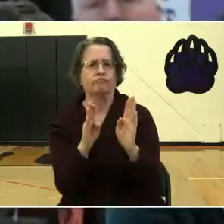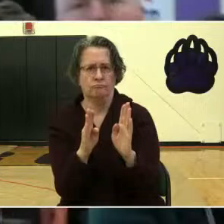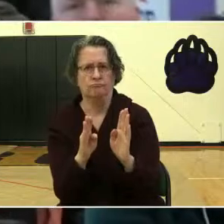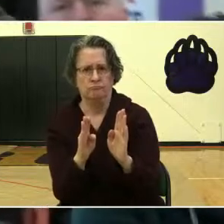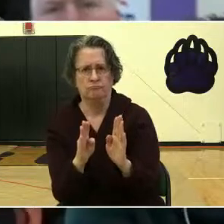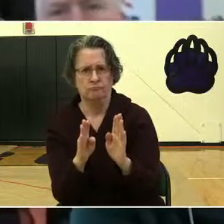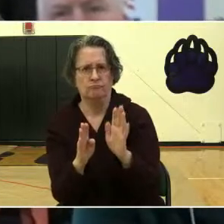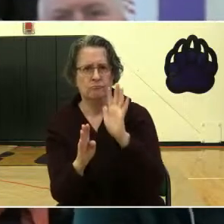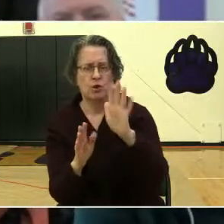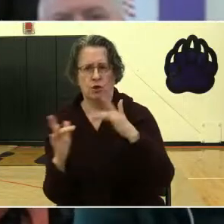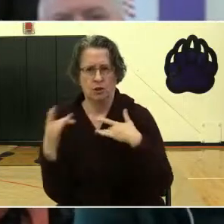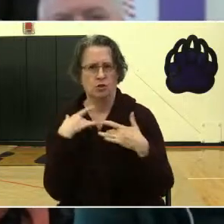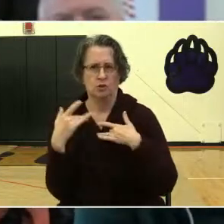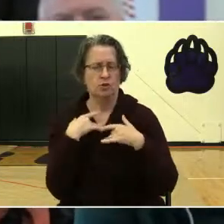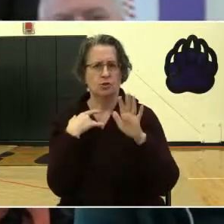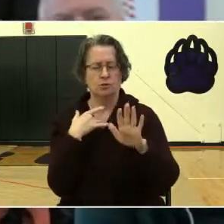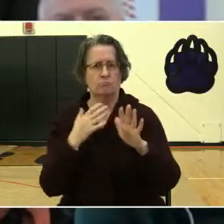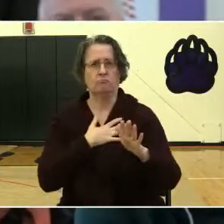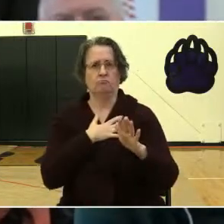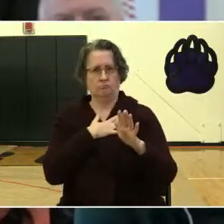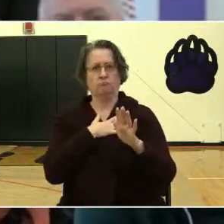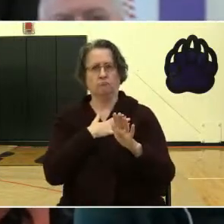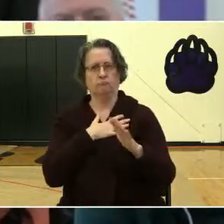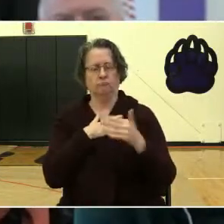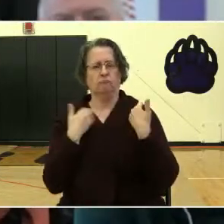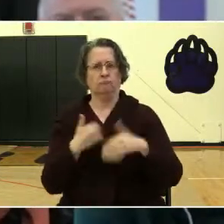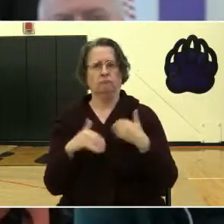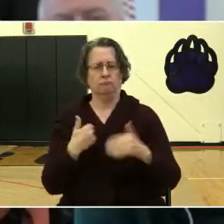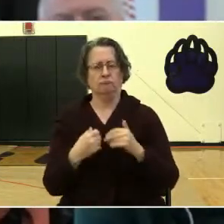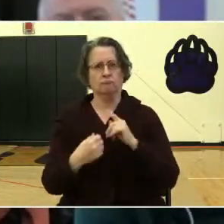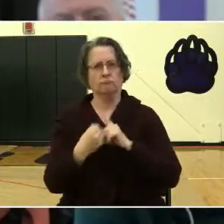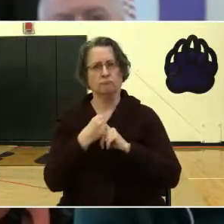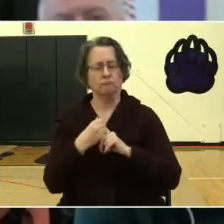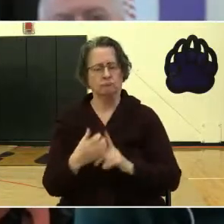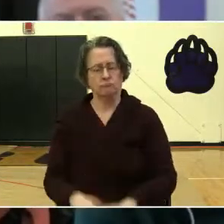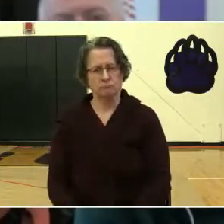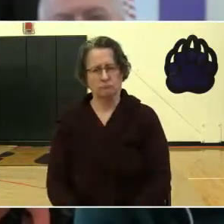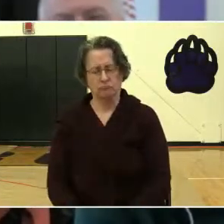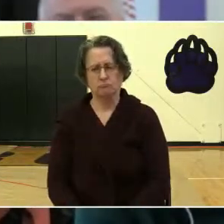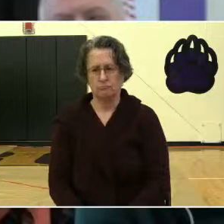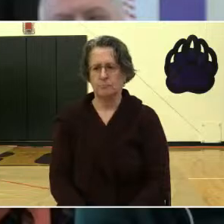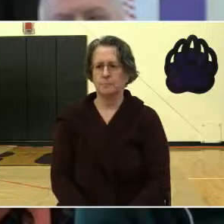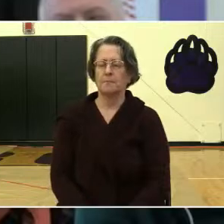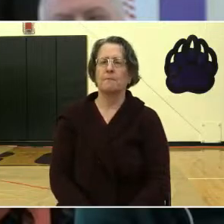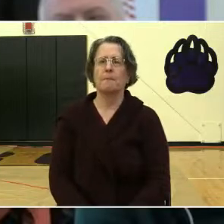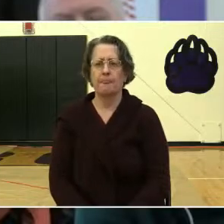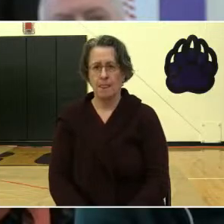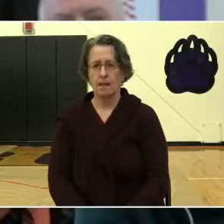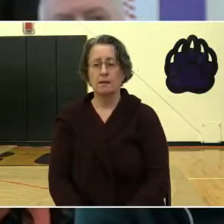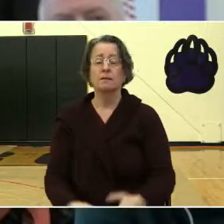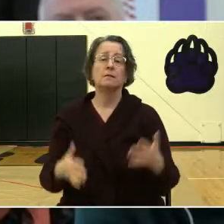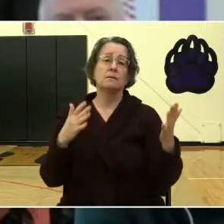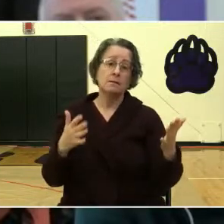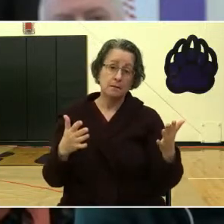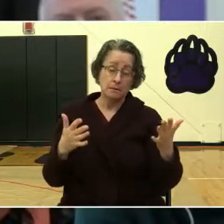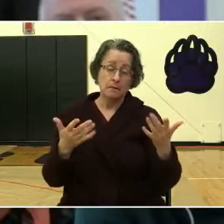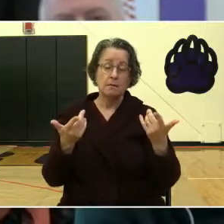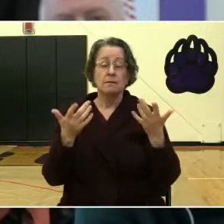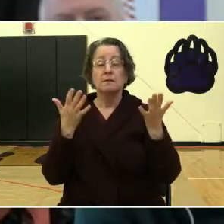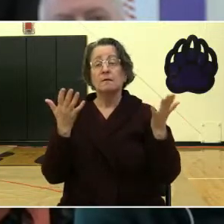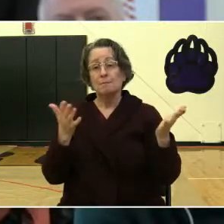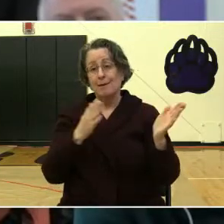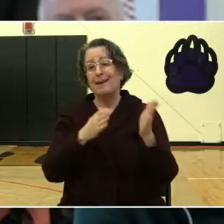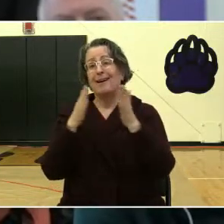statement I'm listening to that but it also occurred to me that we don't know the impact of the school